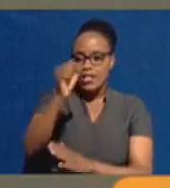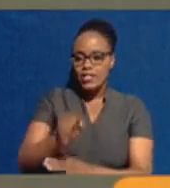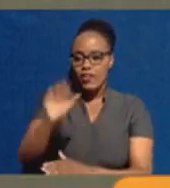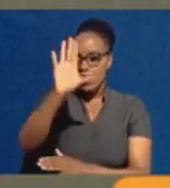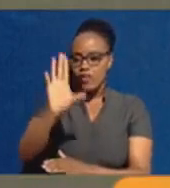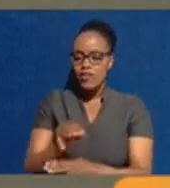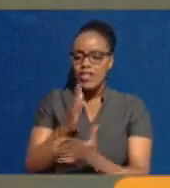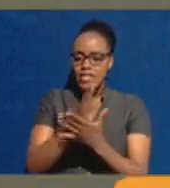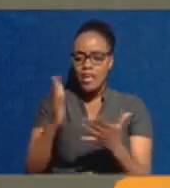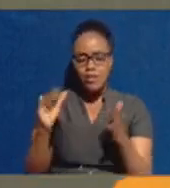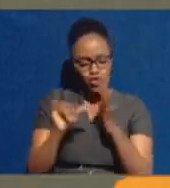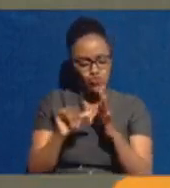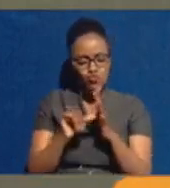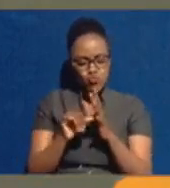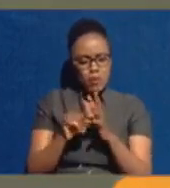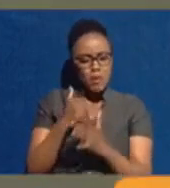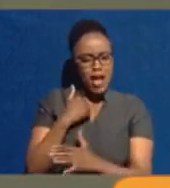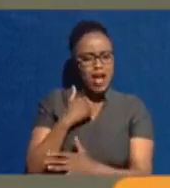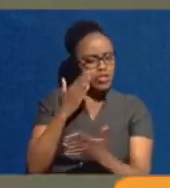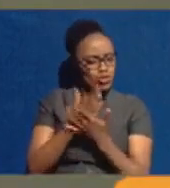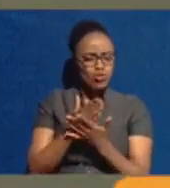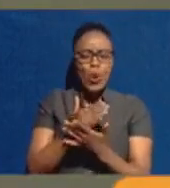Something must be wrong with us, honestly.